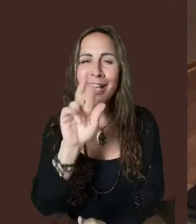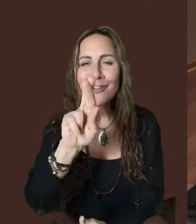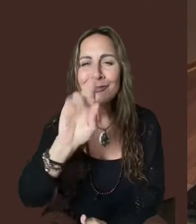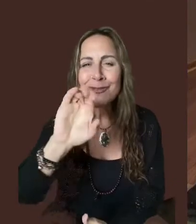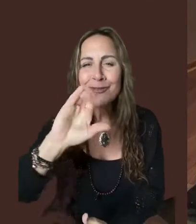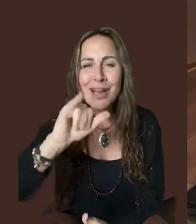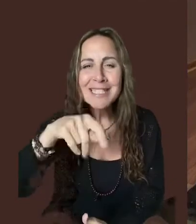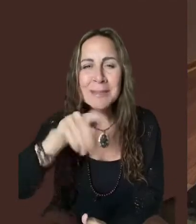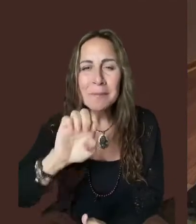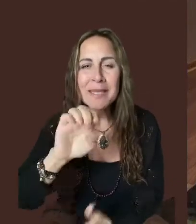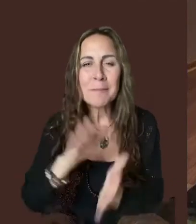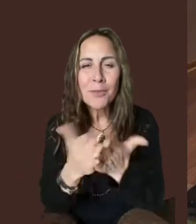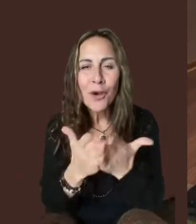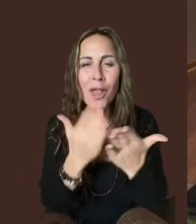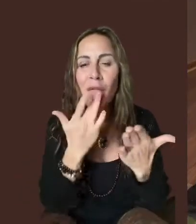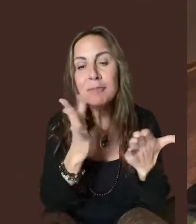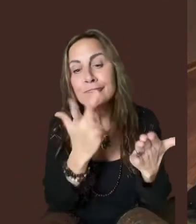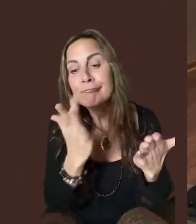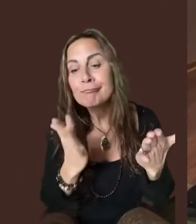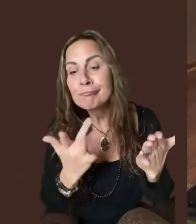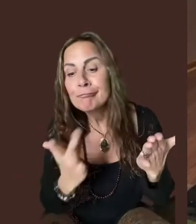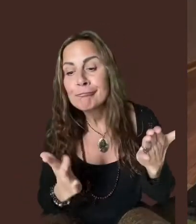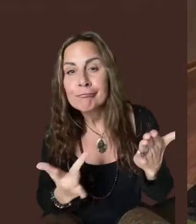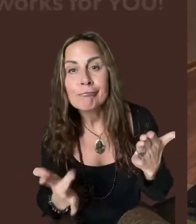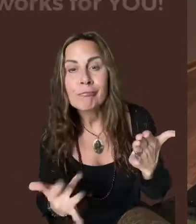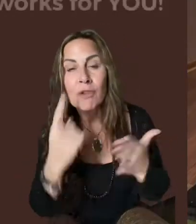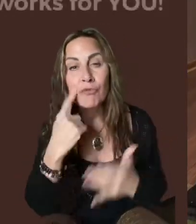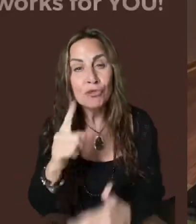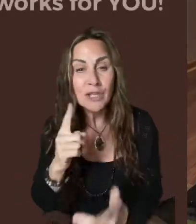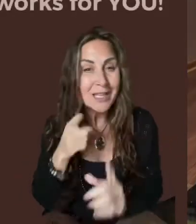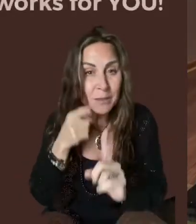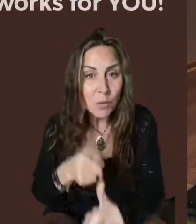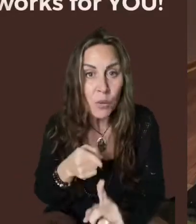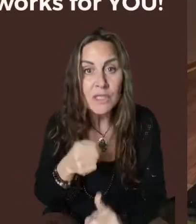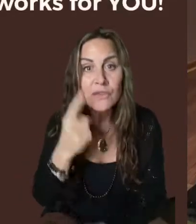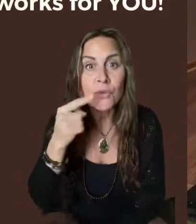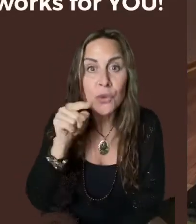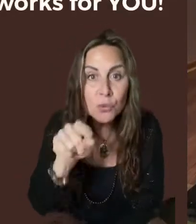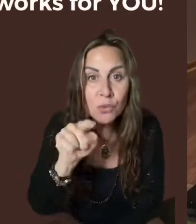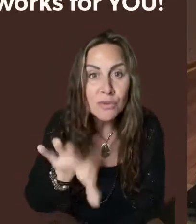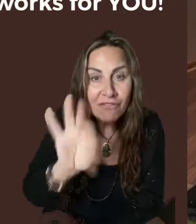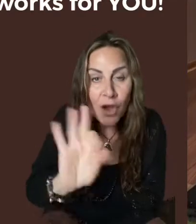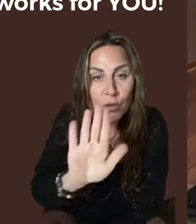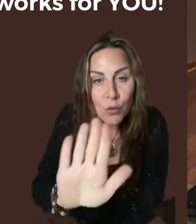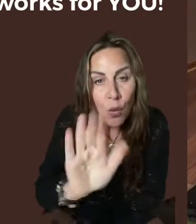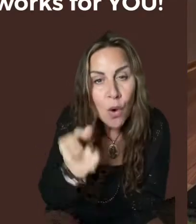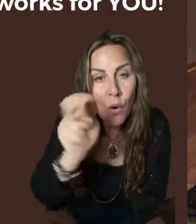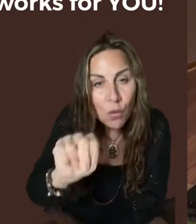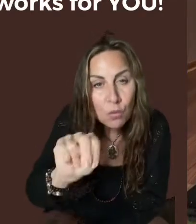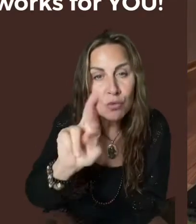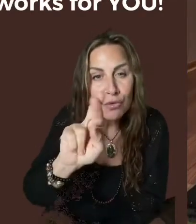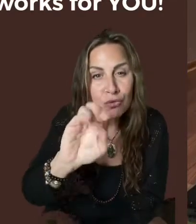delicious recipe book is really about finding your own recipe, like what works for you. So,